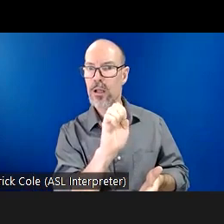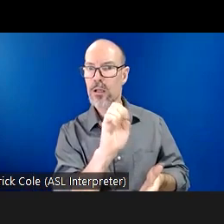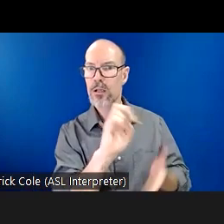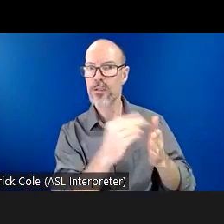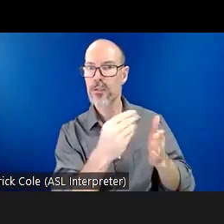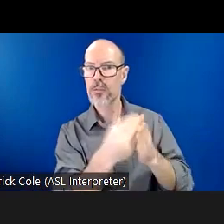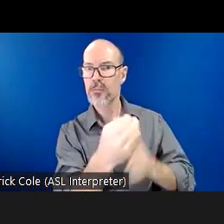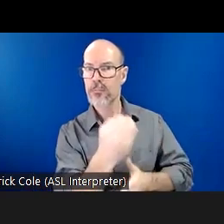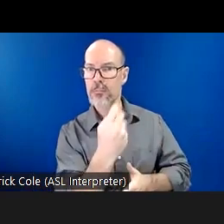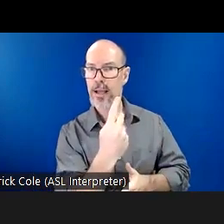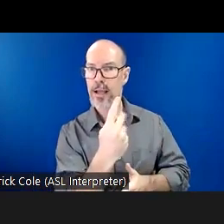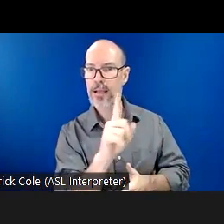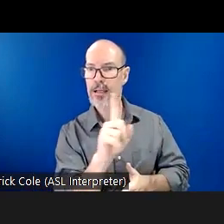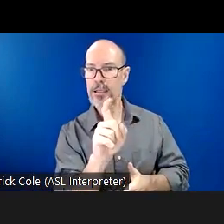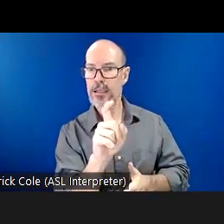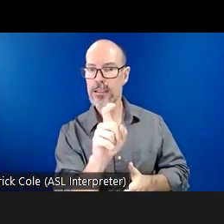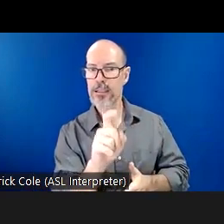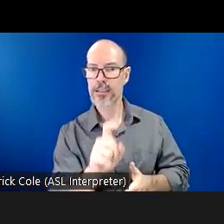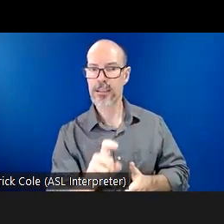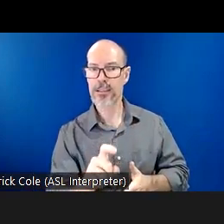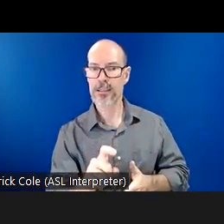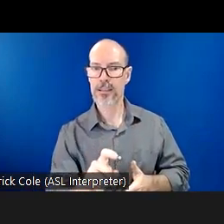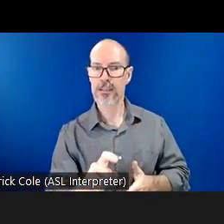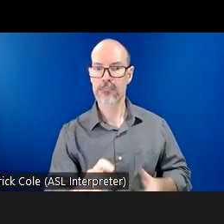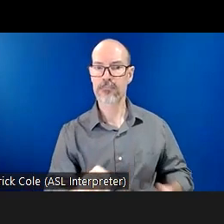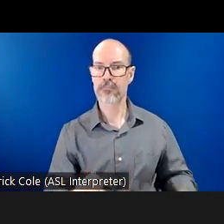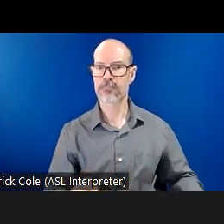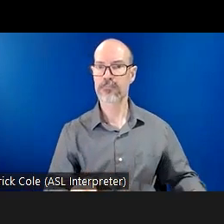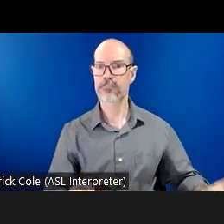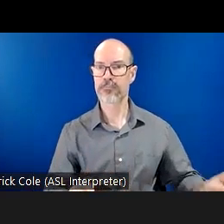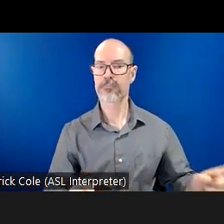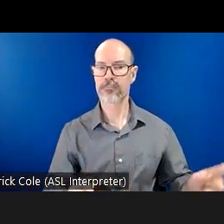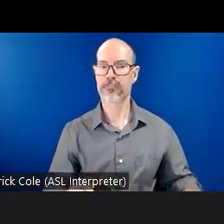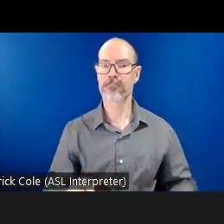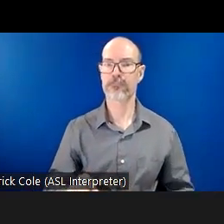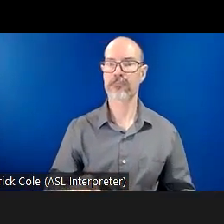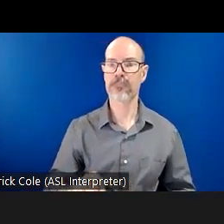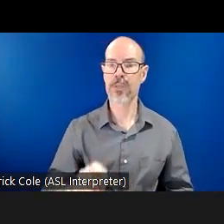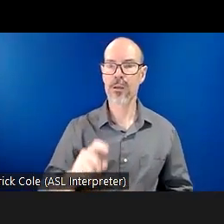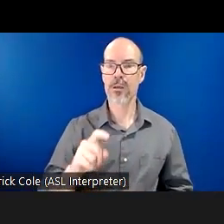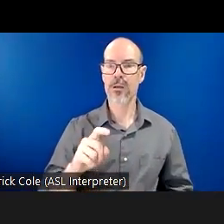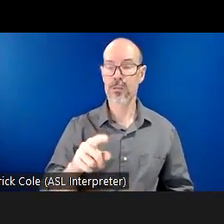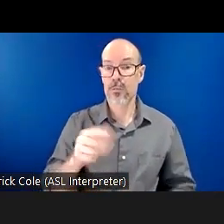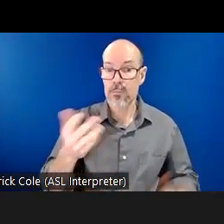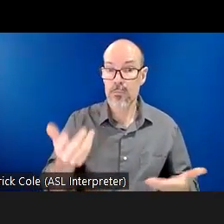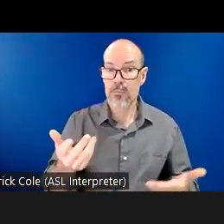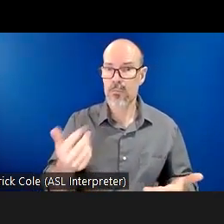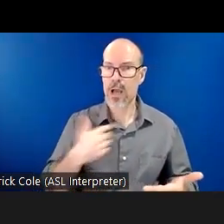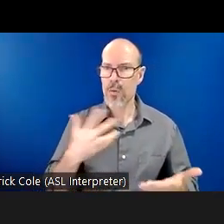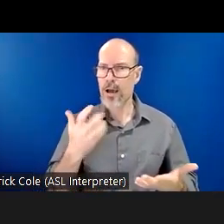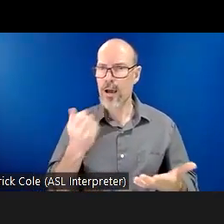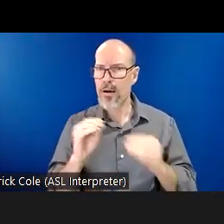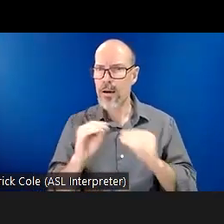I'm not sure. I actually feel as if you're using a term of art. I'm not sure. I want to make sure I'm understanding what you